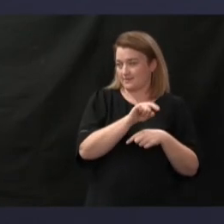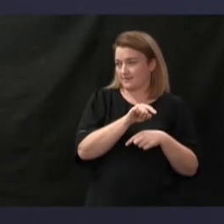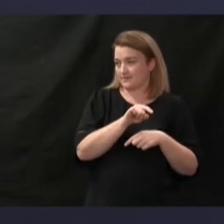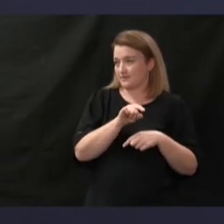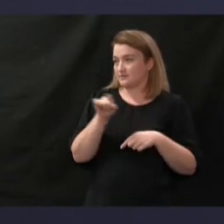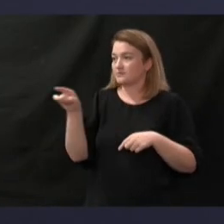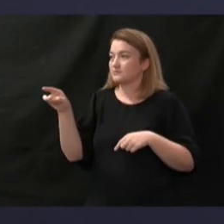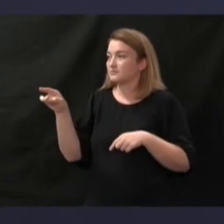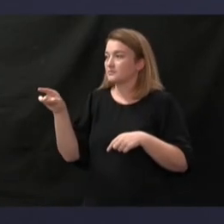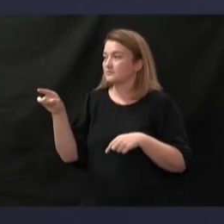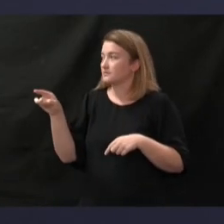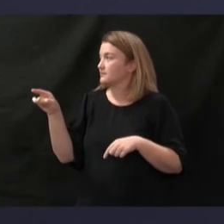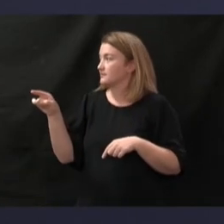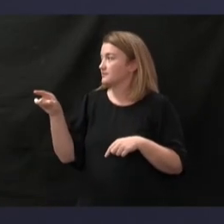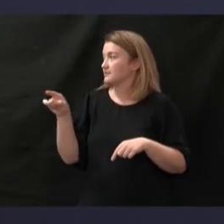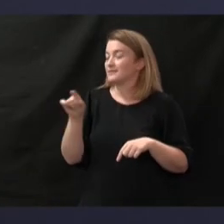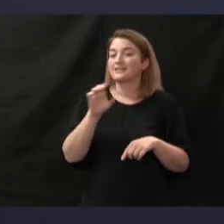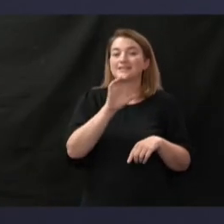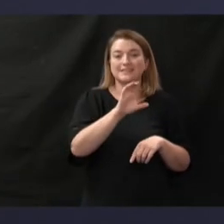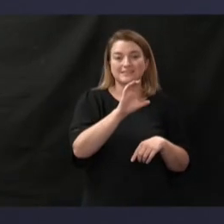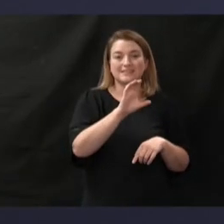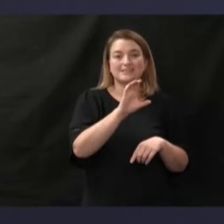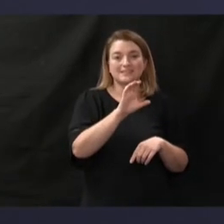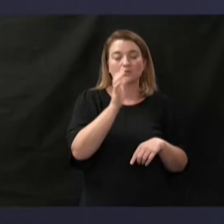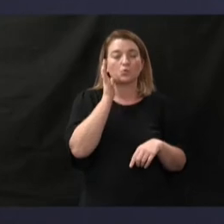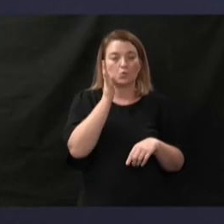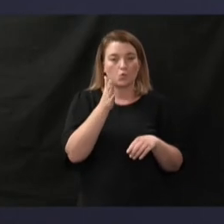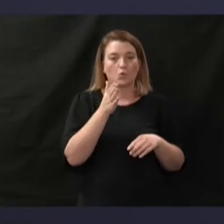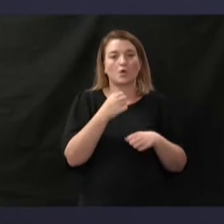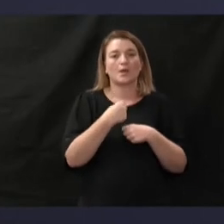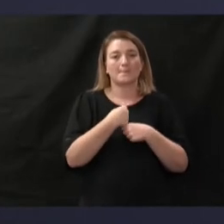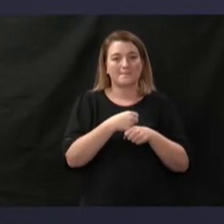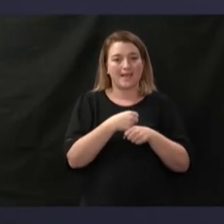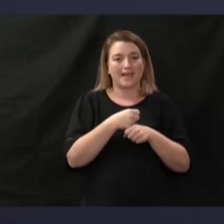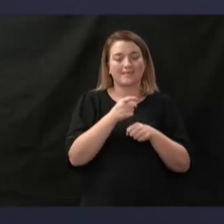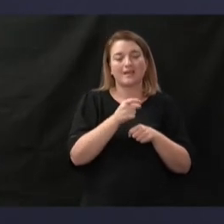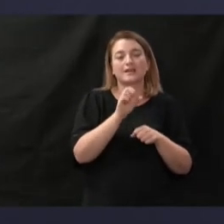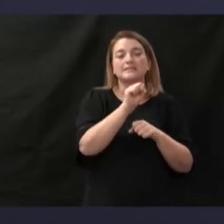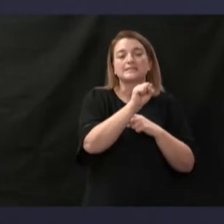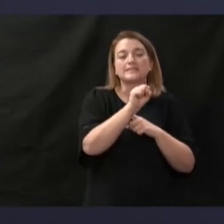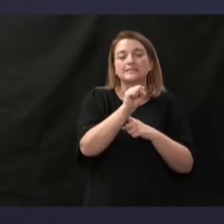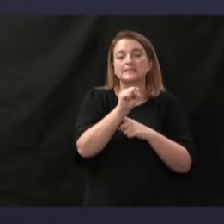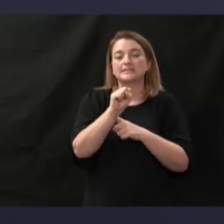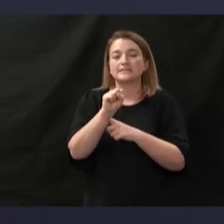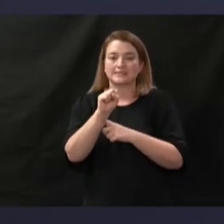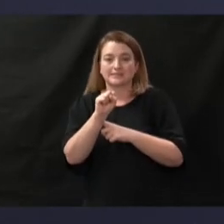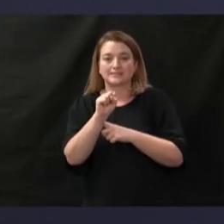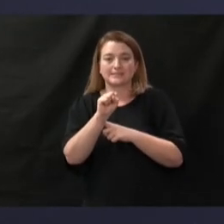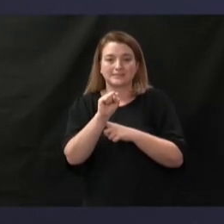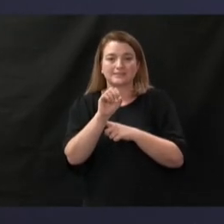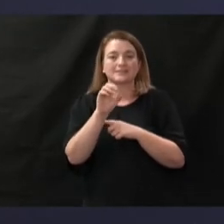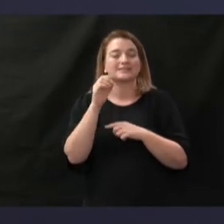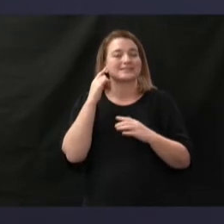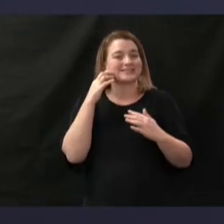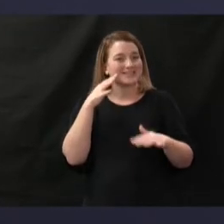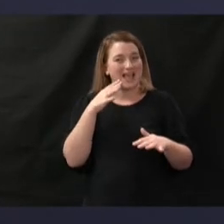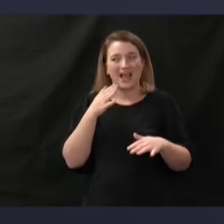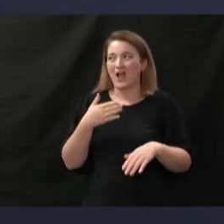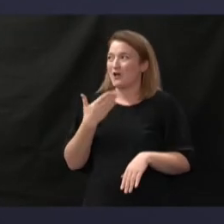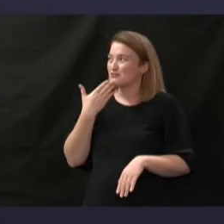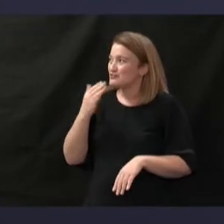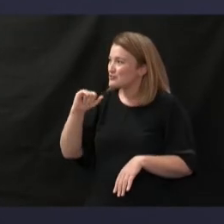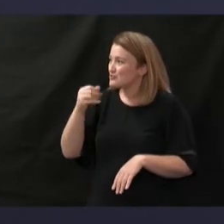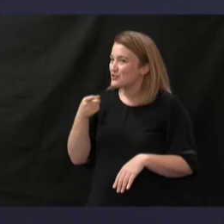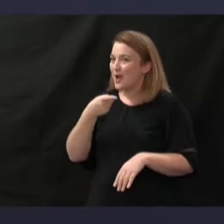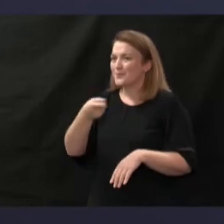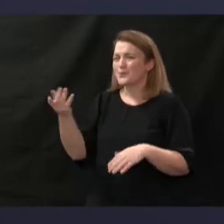What would it would have? It would say this sound, that's right. And we want it to say the K sound. Good job. You guys are